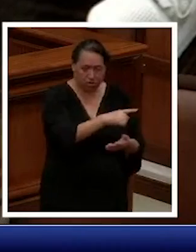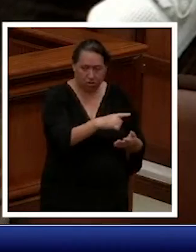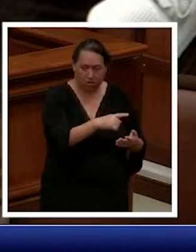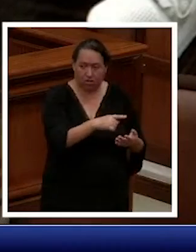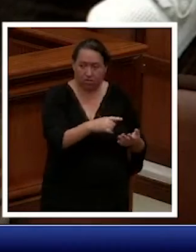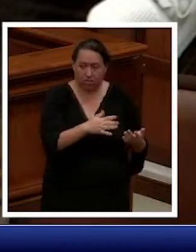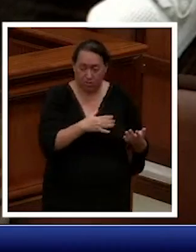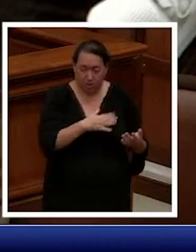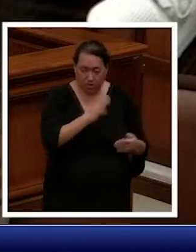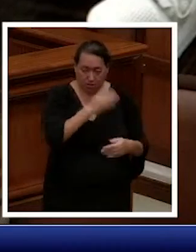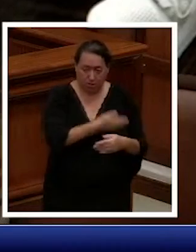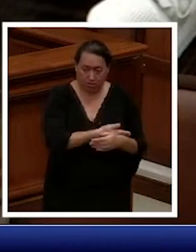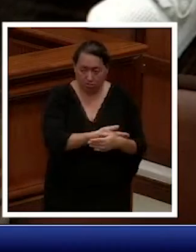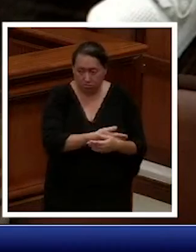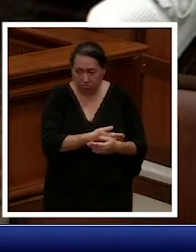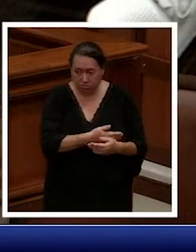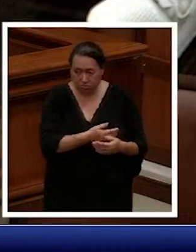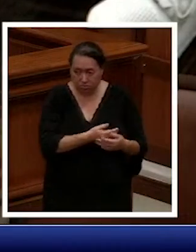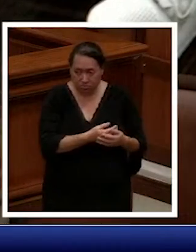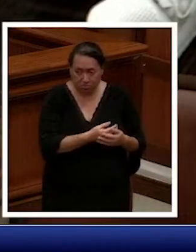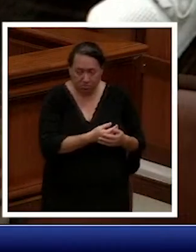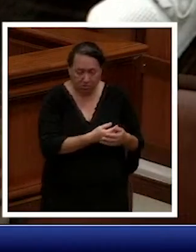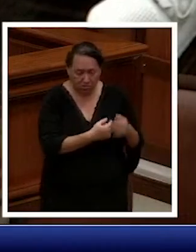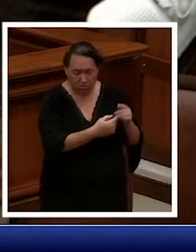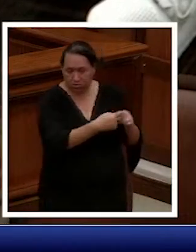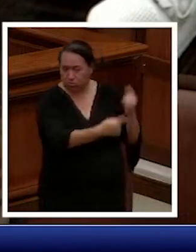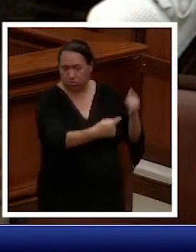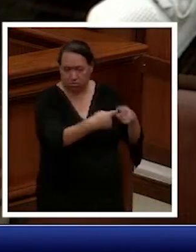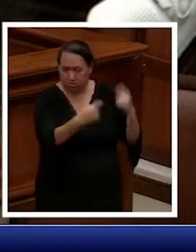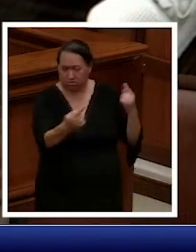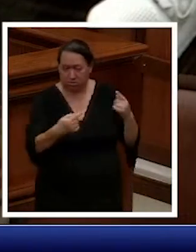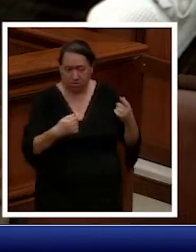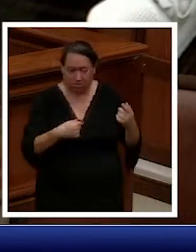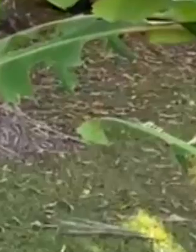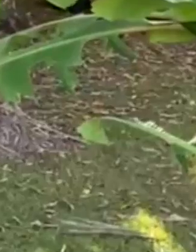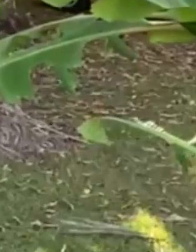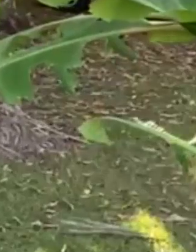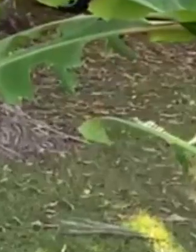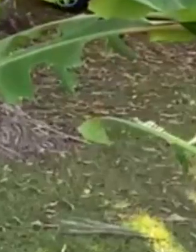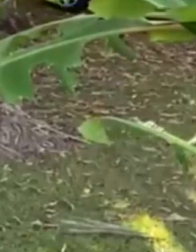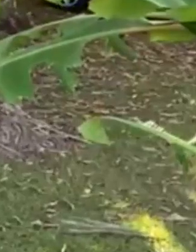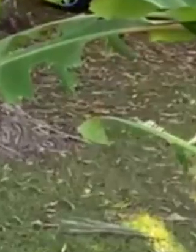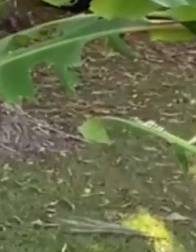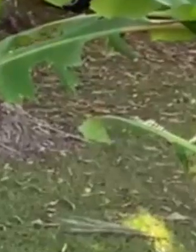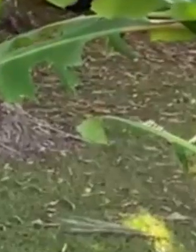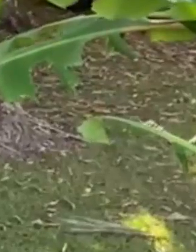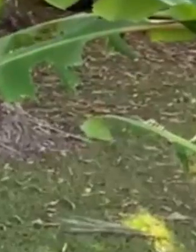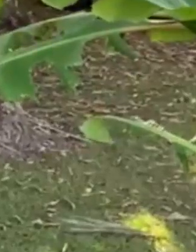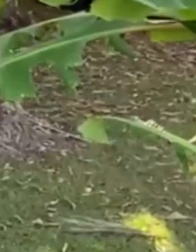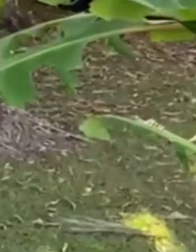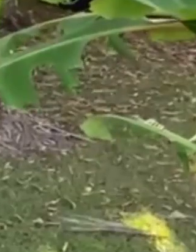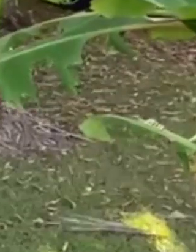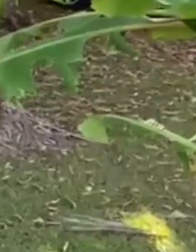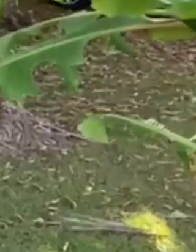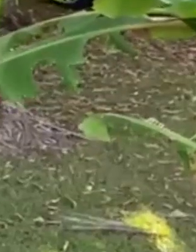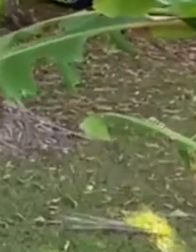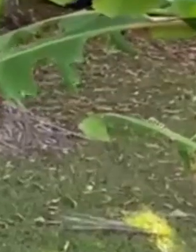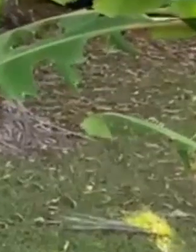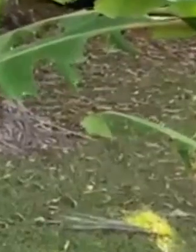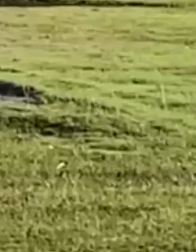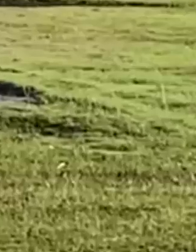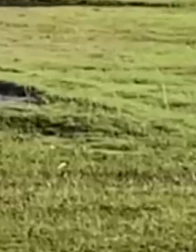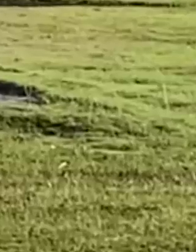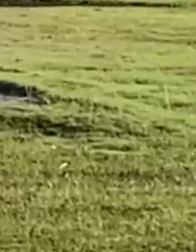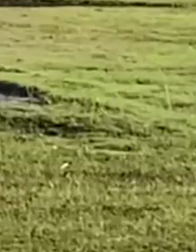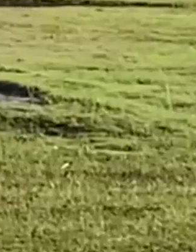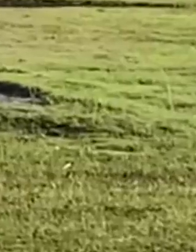My son is highly allergic to dog and cat dander, molds, mildews. Court documents outline claims that a 12-year-old